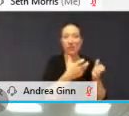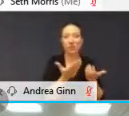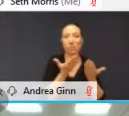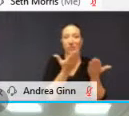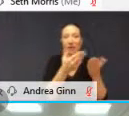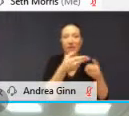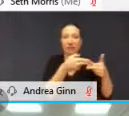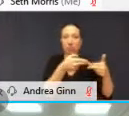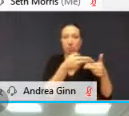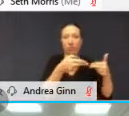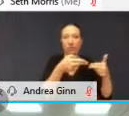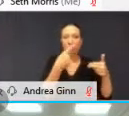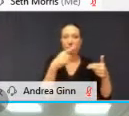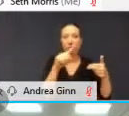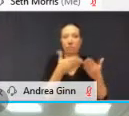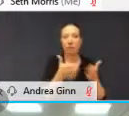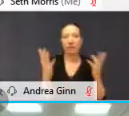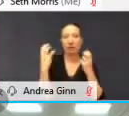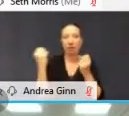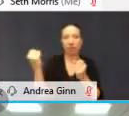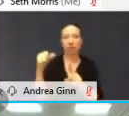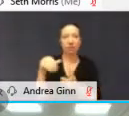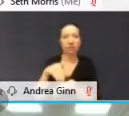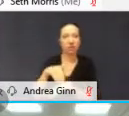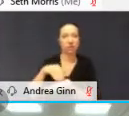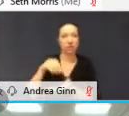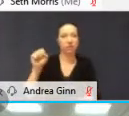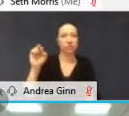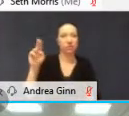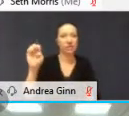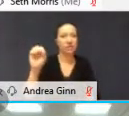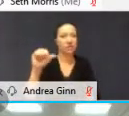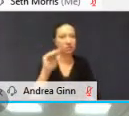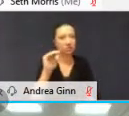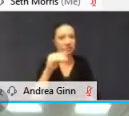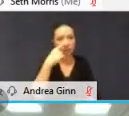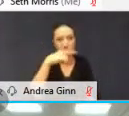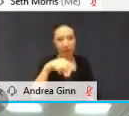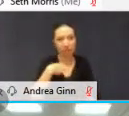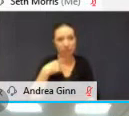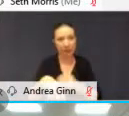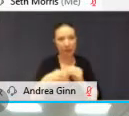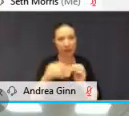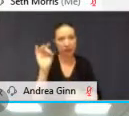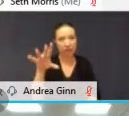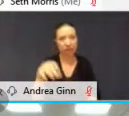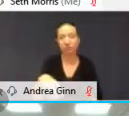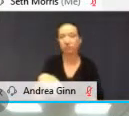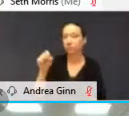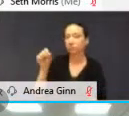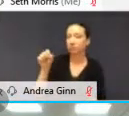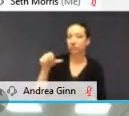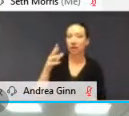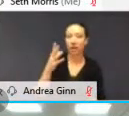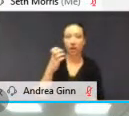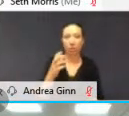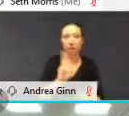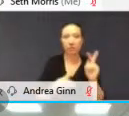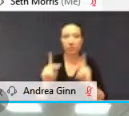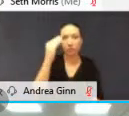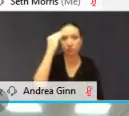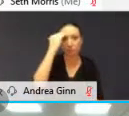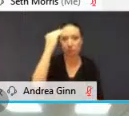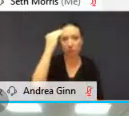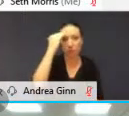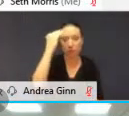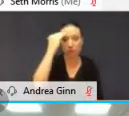emergency. Hey, Nicole? Yeah. Could I just say one quick thing? That is, I want to make sure people know when they're looking at